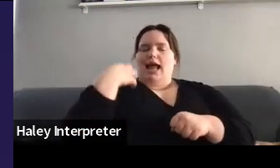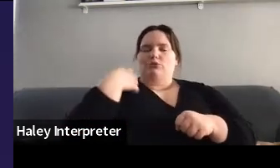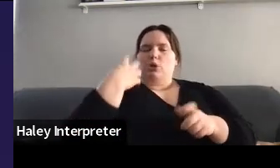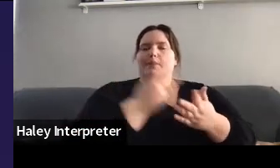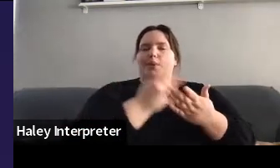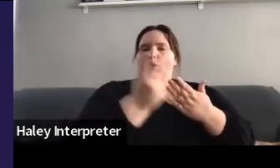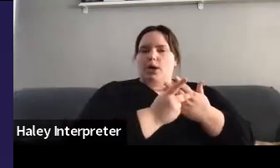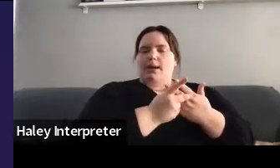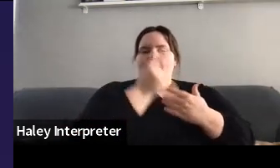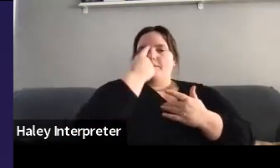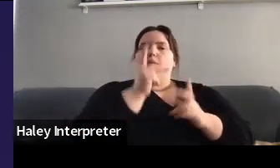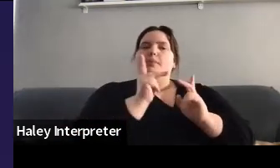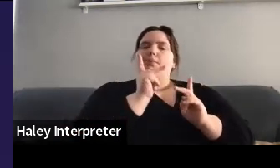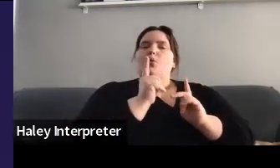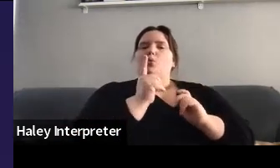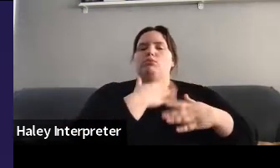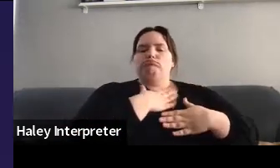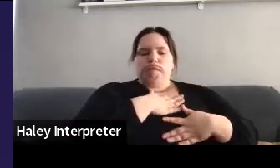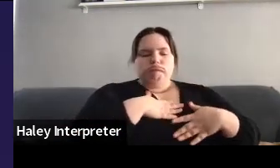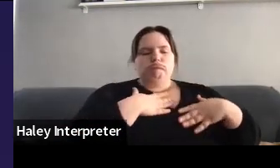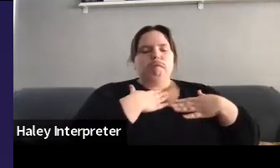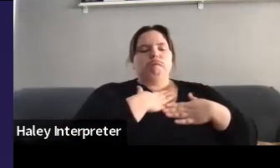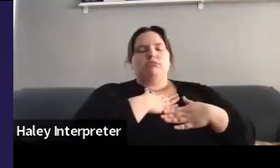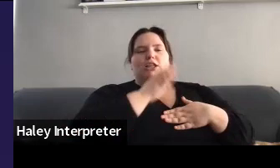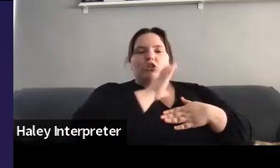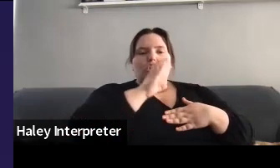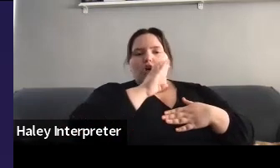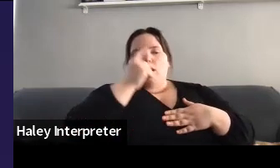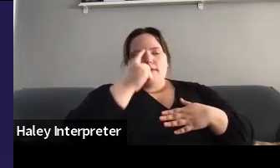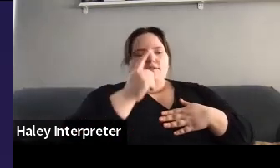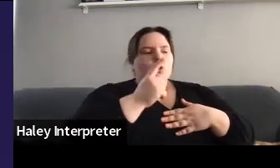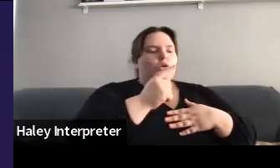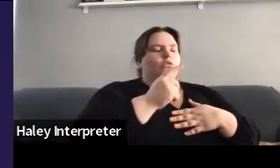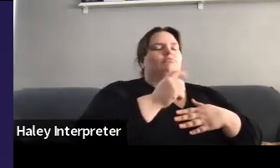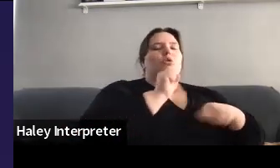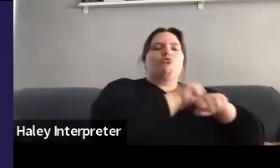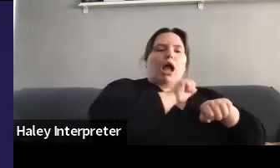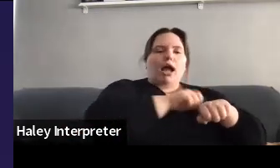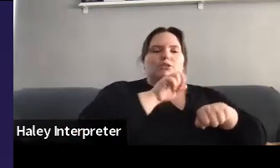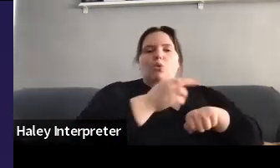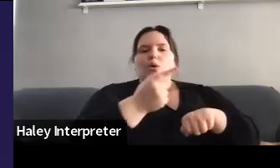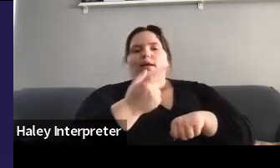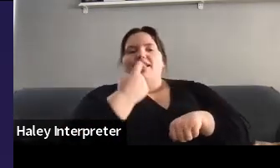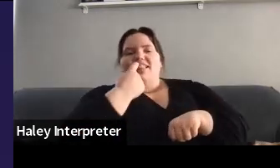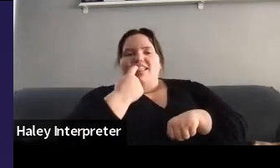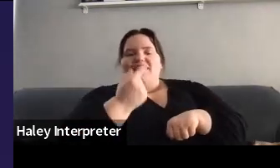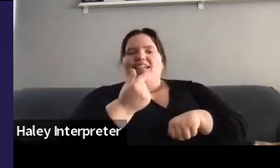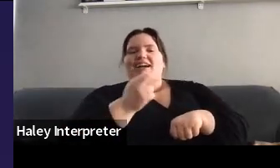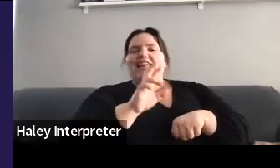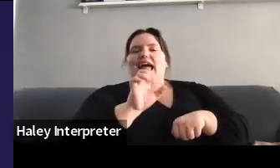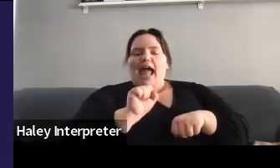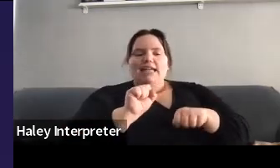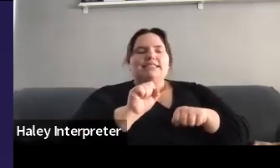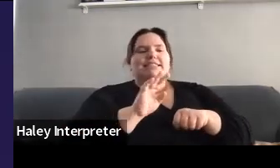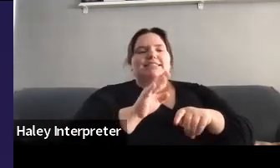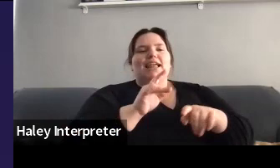for people who like to search for rocks or glass on the beach. And I thought, oh, this would be